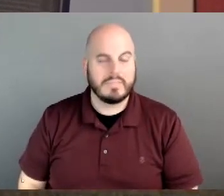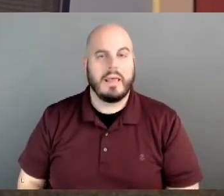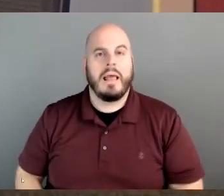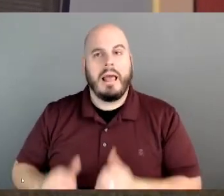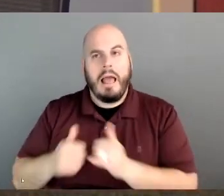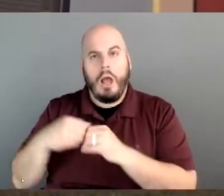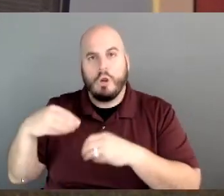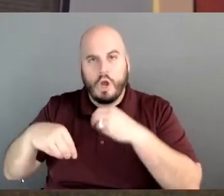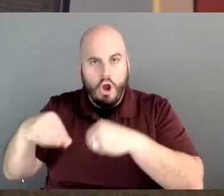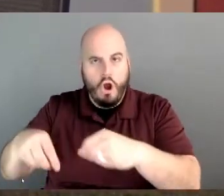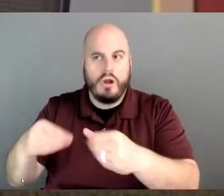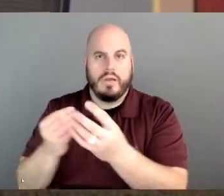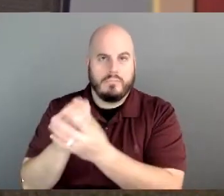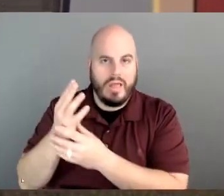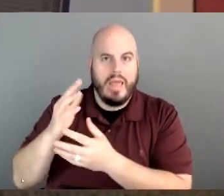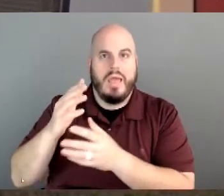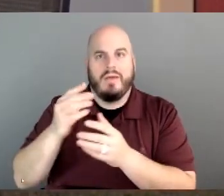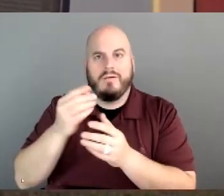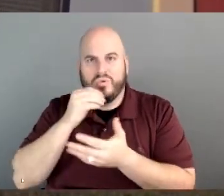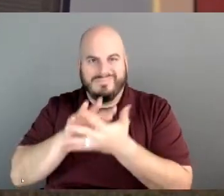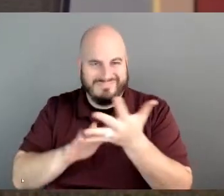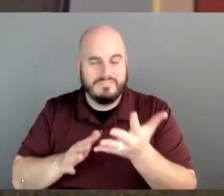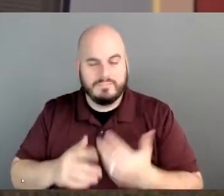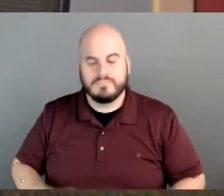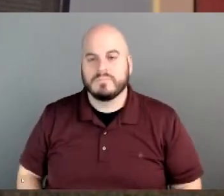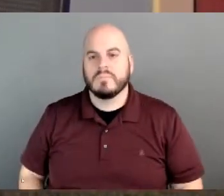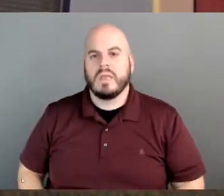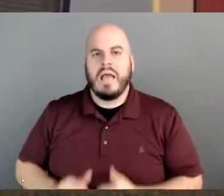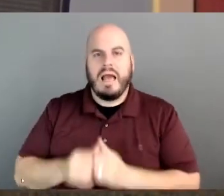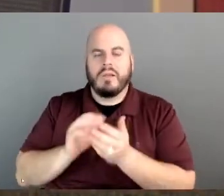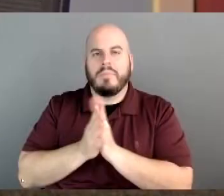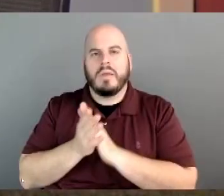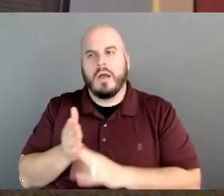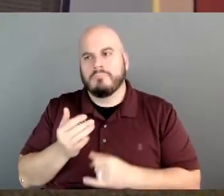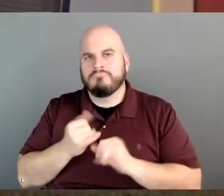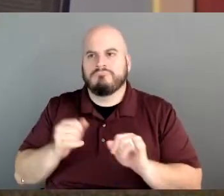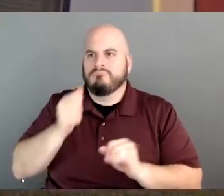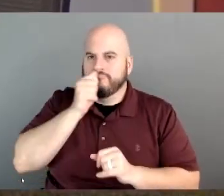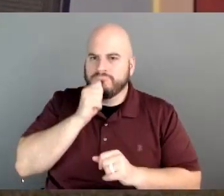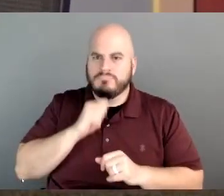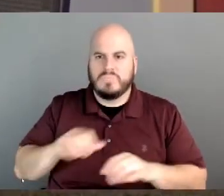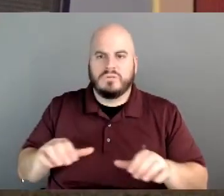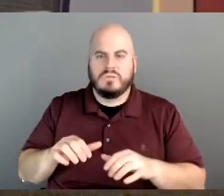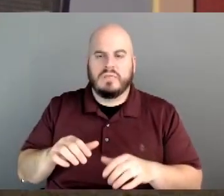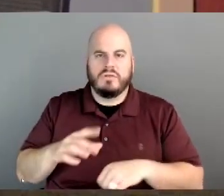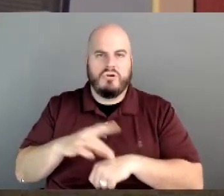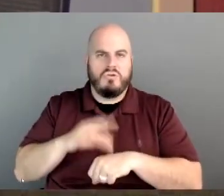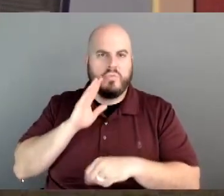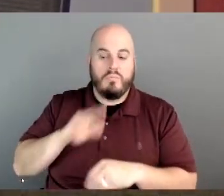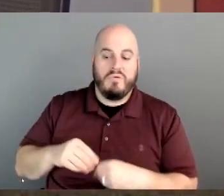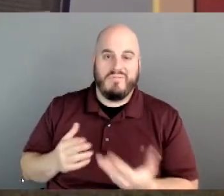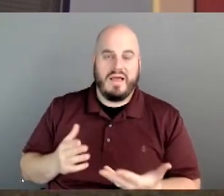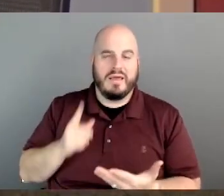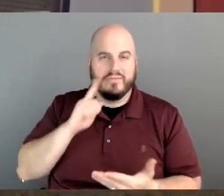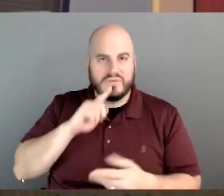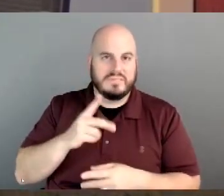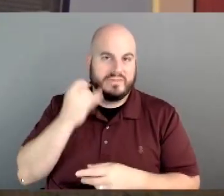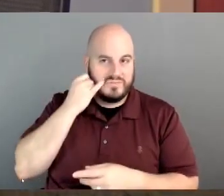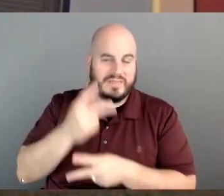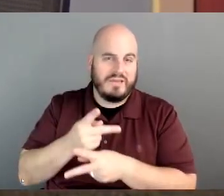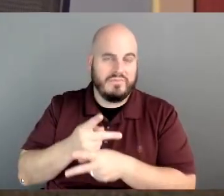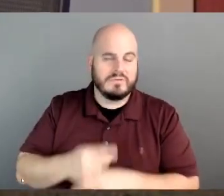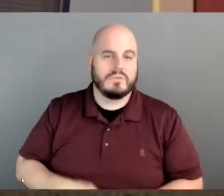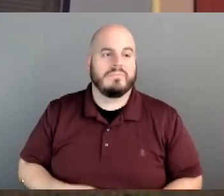an opportunity to be resilient in ourselves and do the things that the earth will provide for. So I thank you all for stewarding